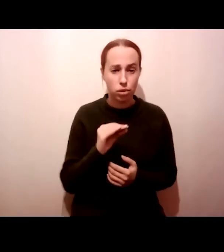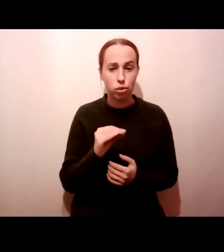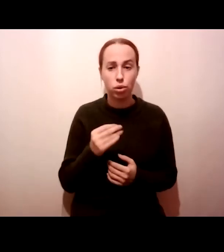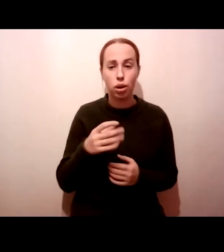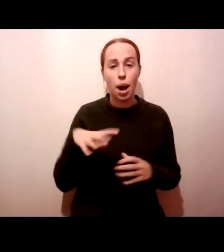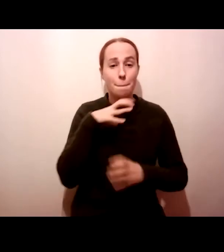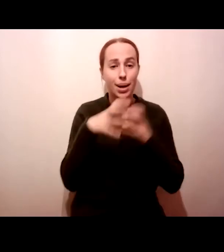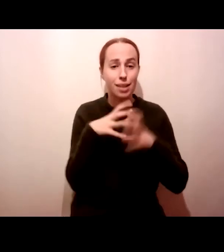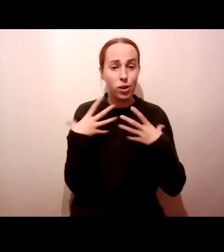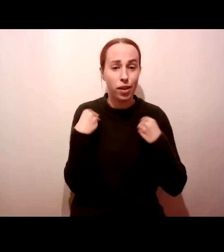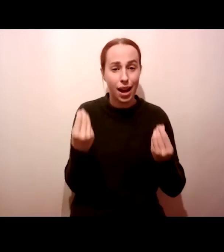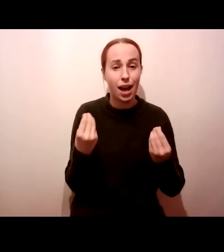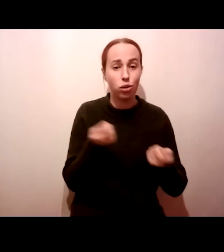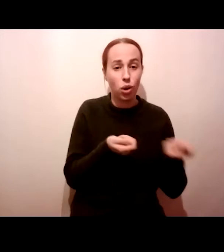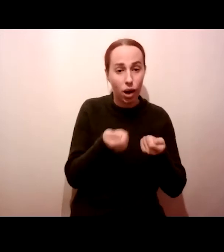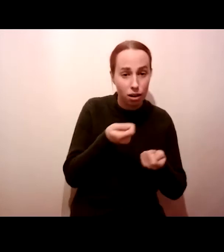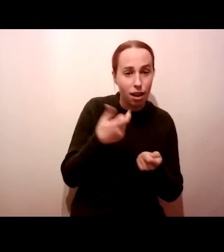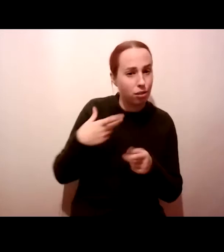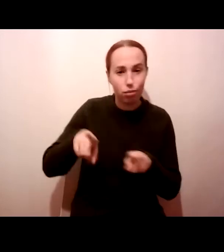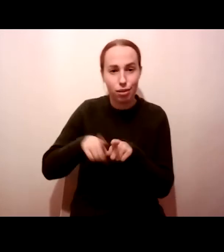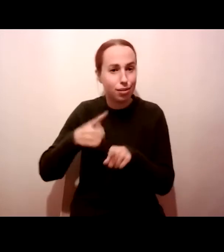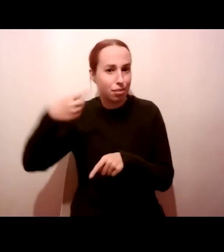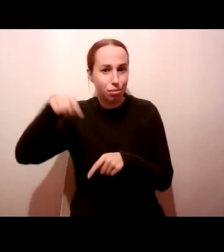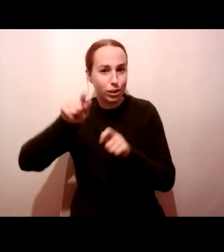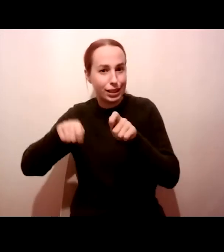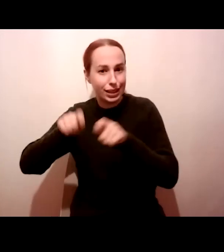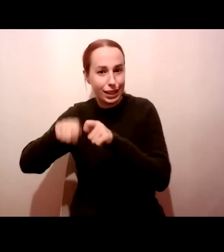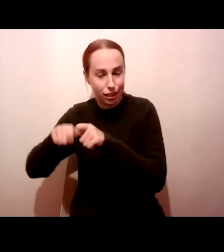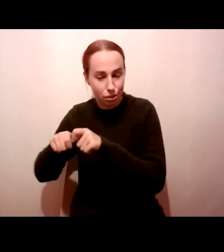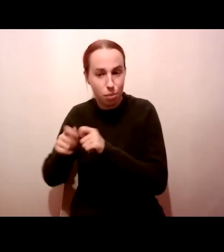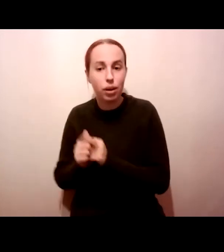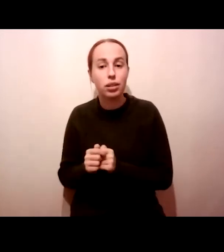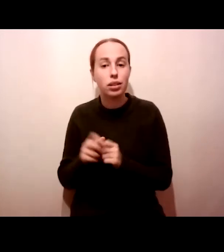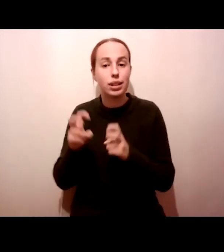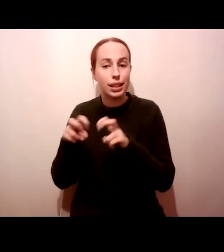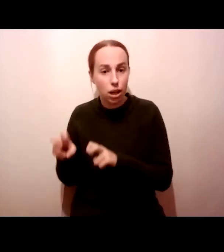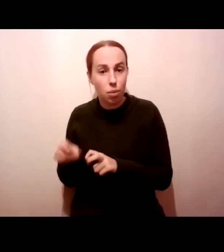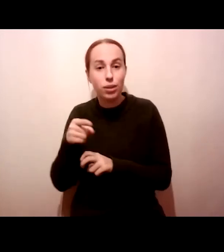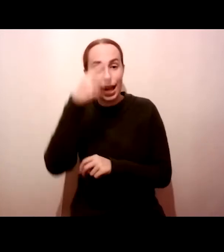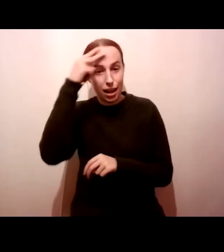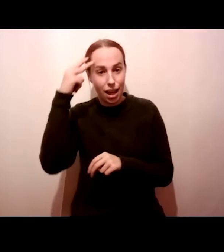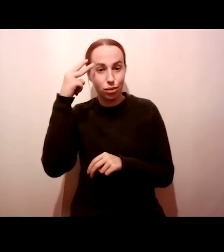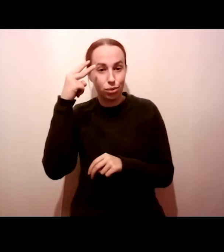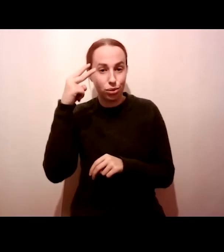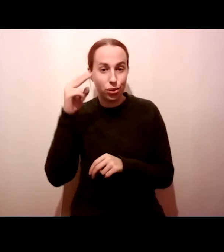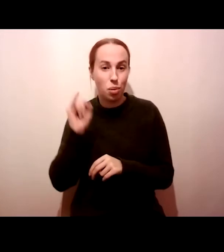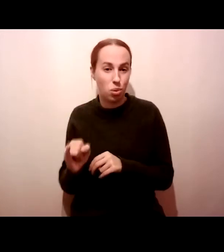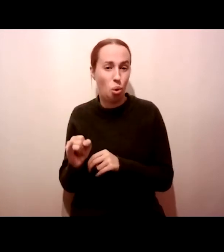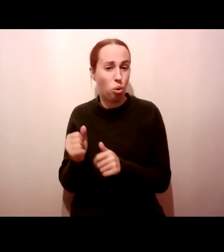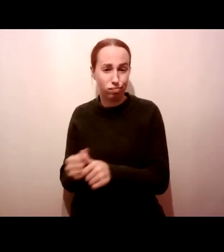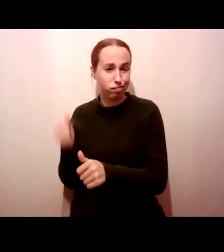be addressed at schools quite recently. All the international organizations state